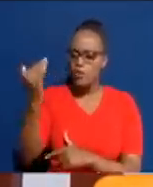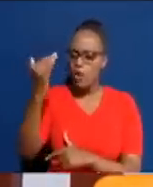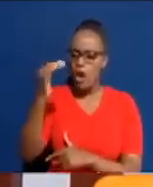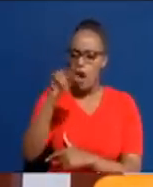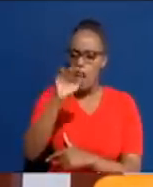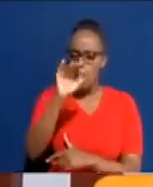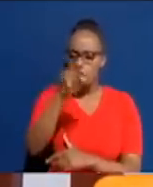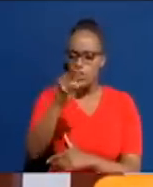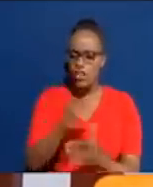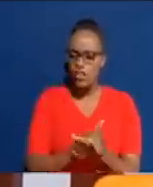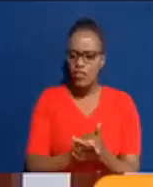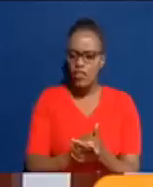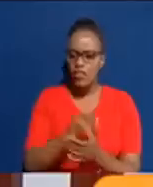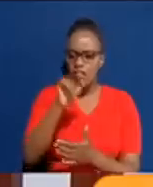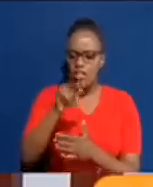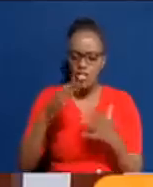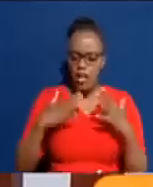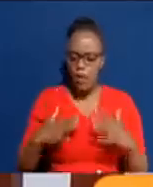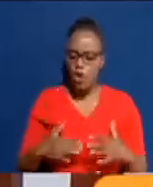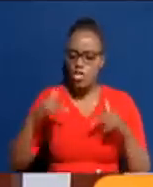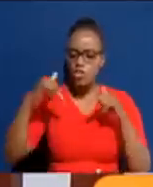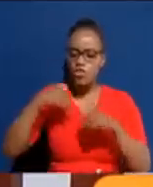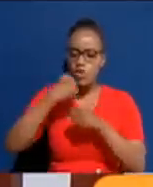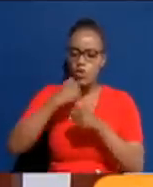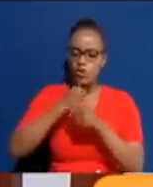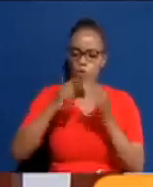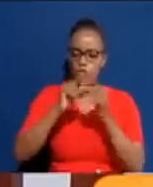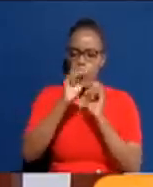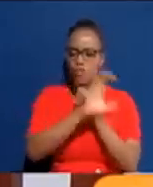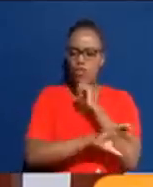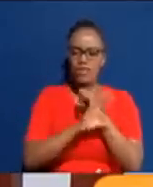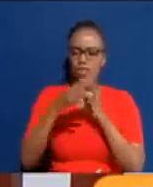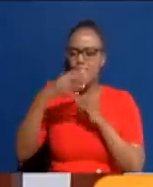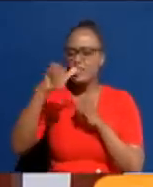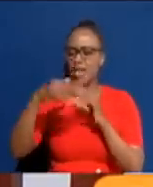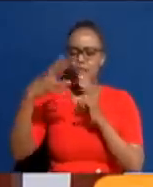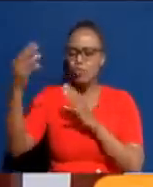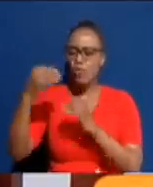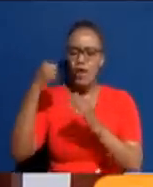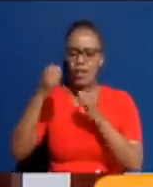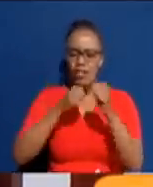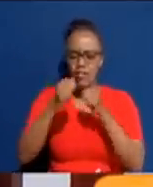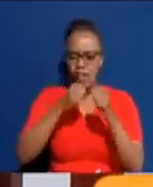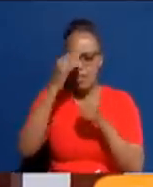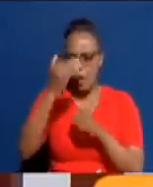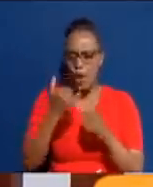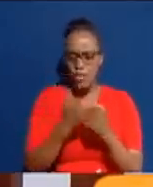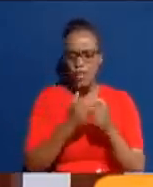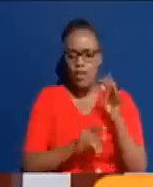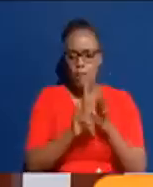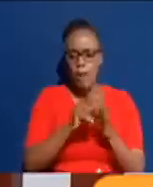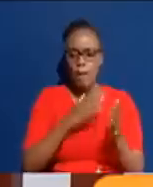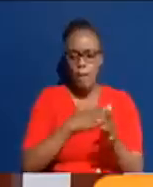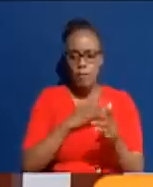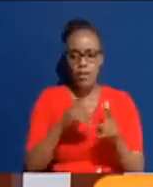this question, what is this figure going to be doing to this country today? Don't walk out to war and fight because you provoke me and I will still